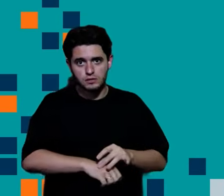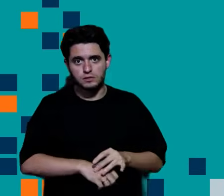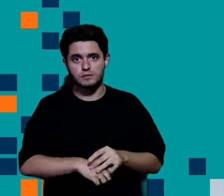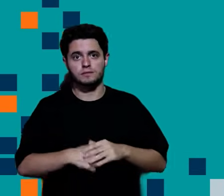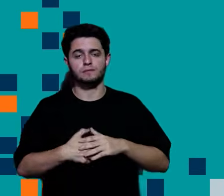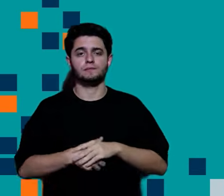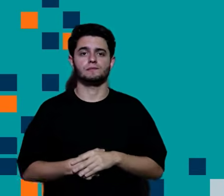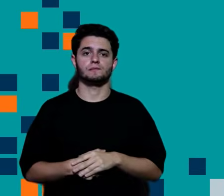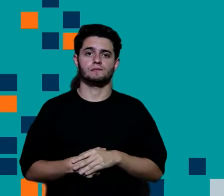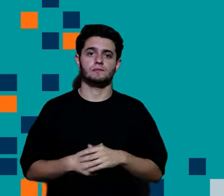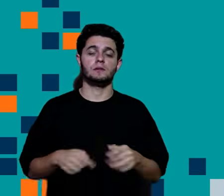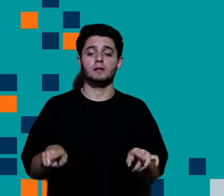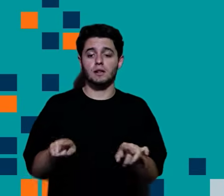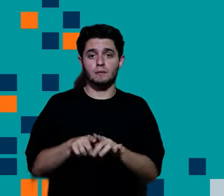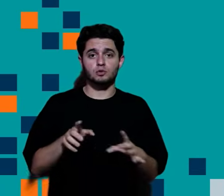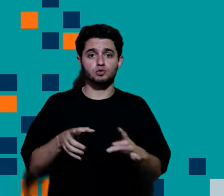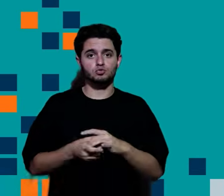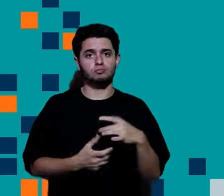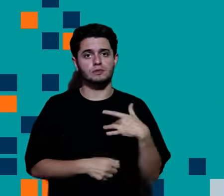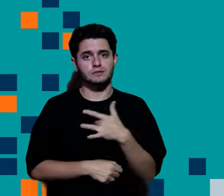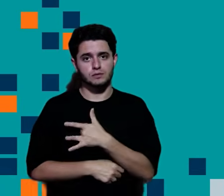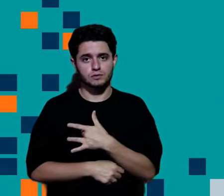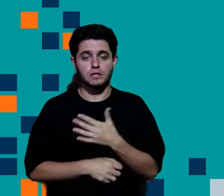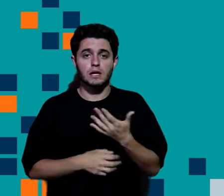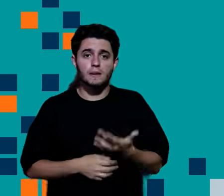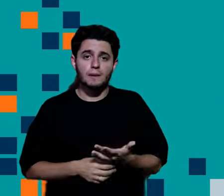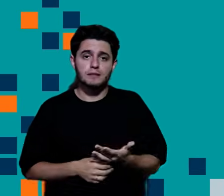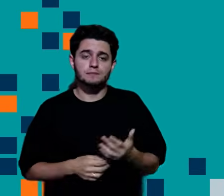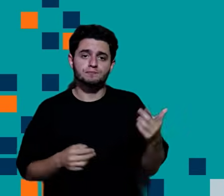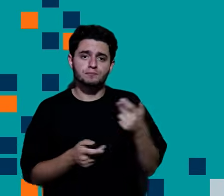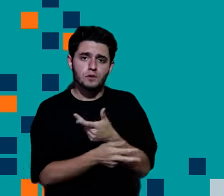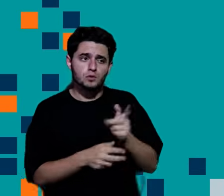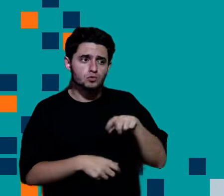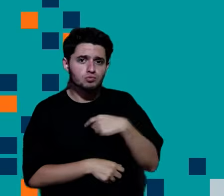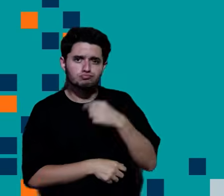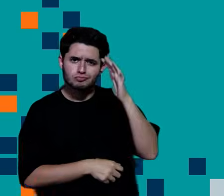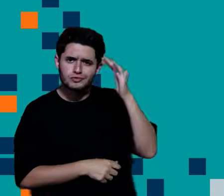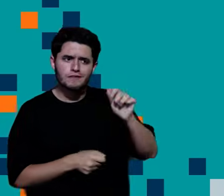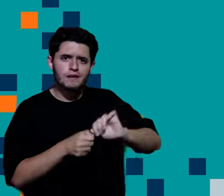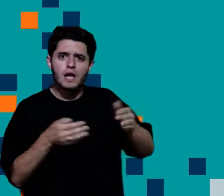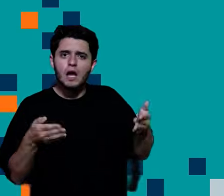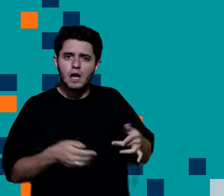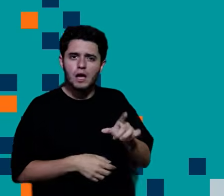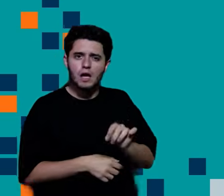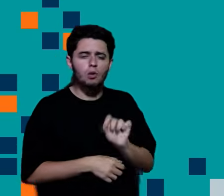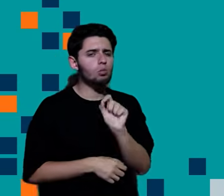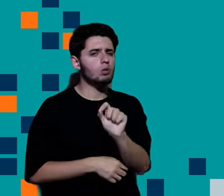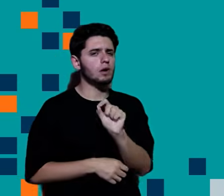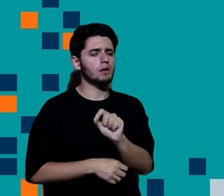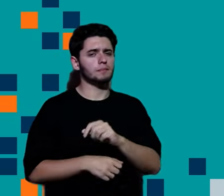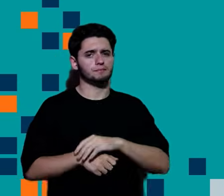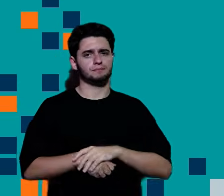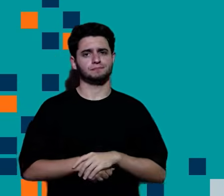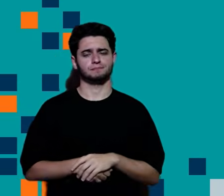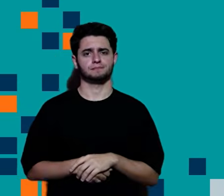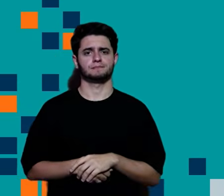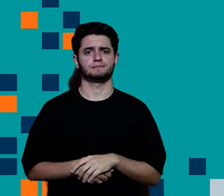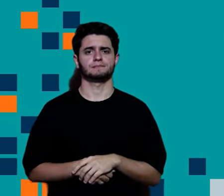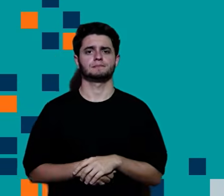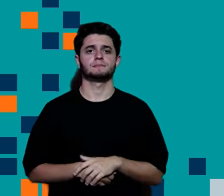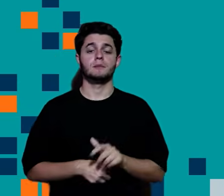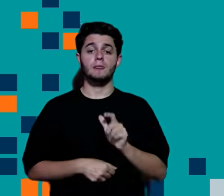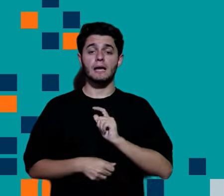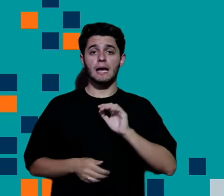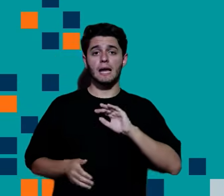cause health. That the things that we decide to do around design have the ability